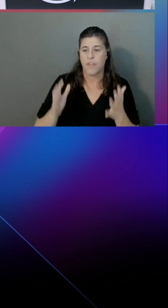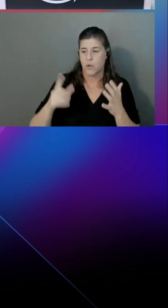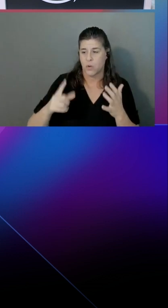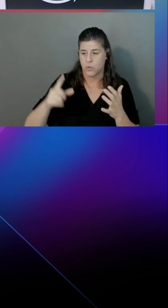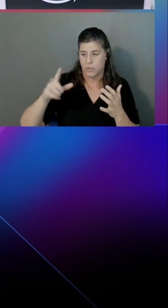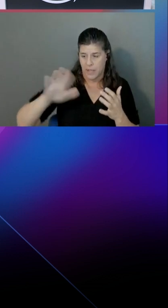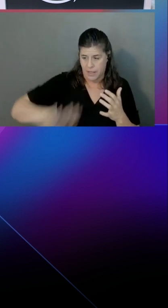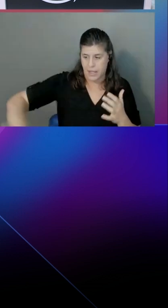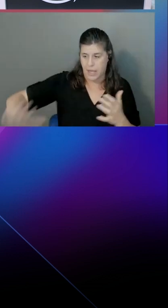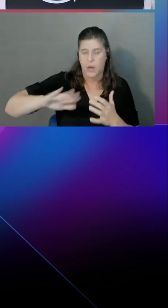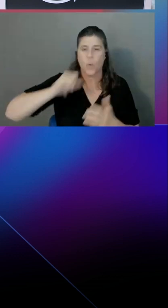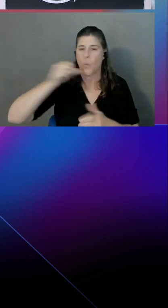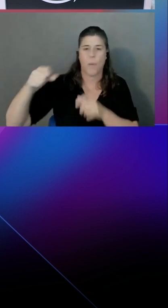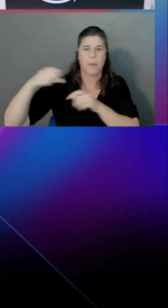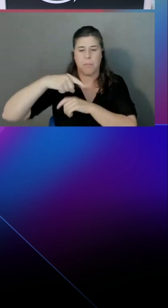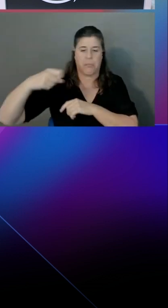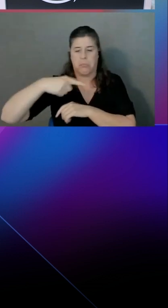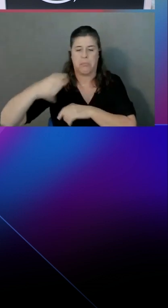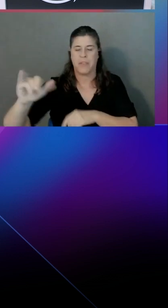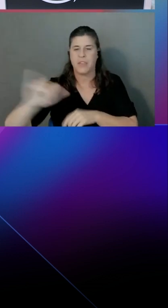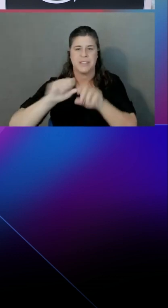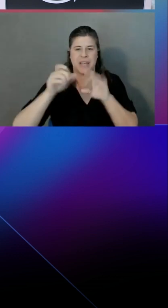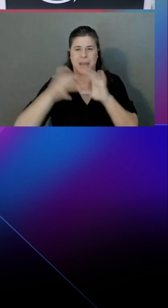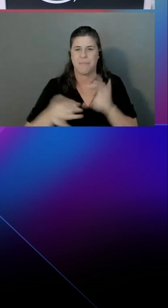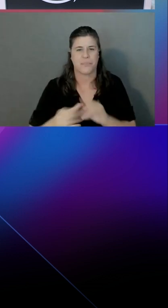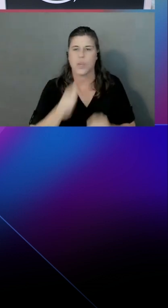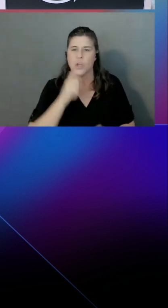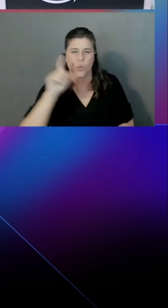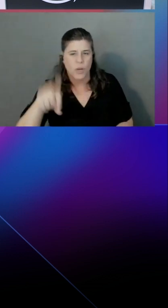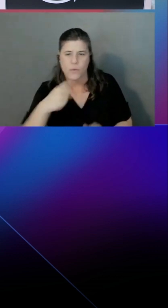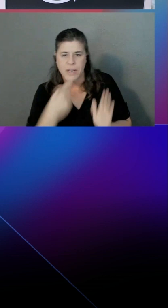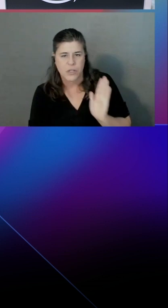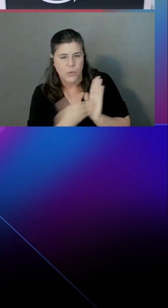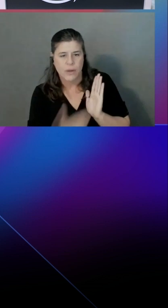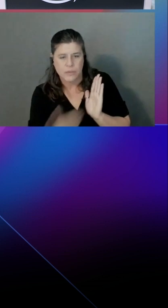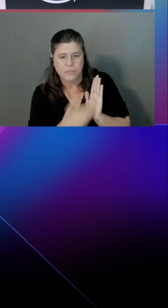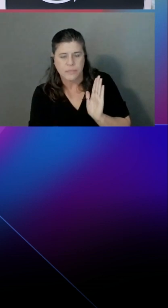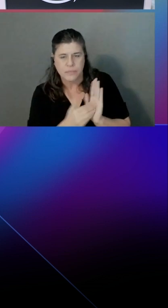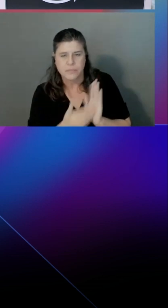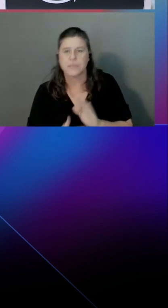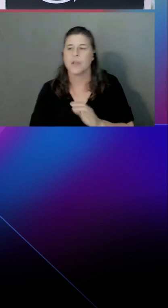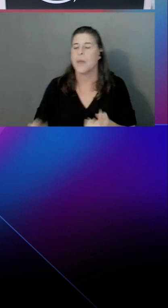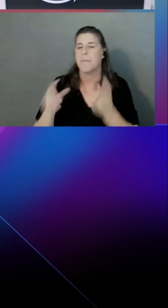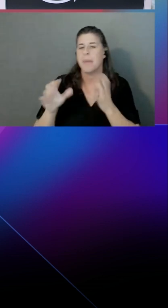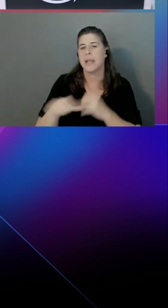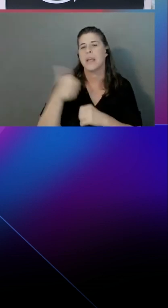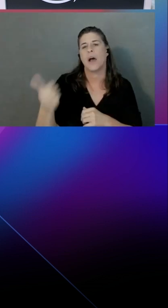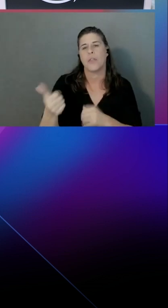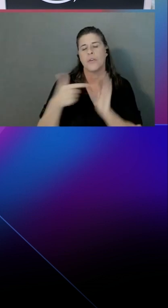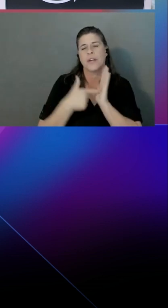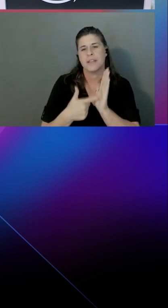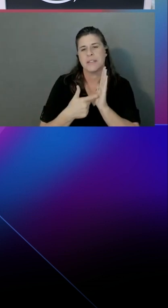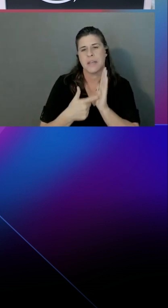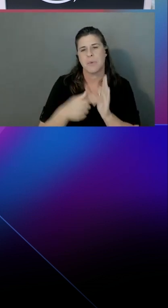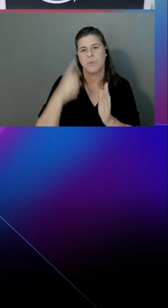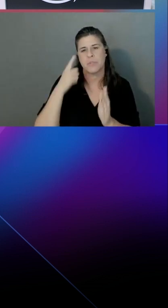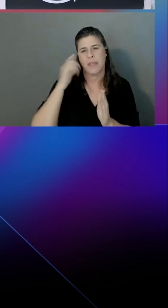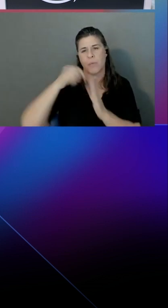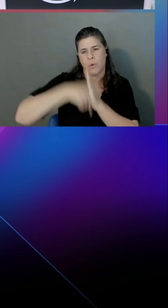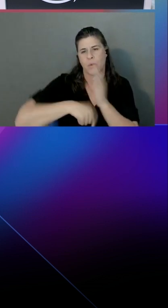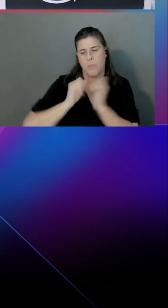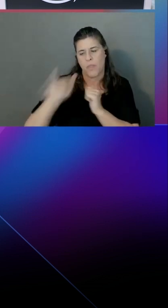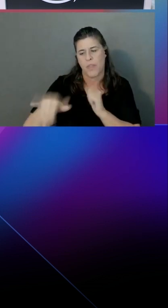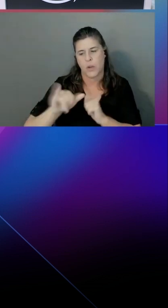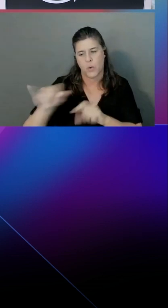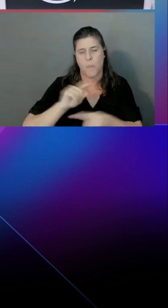be sending that same Yeah, message there is over no and need over. to reiterate. There are a lot of other examples, I think, where you can go deeper with that, but it optimizes